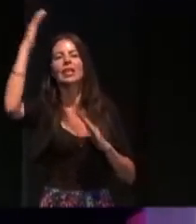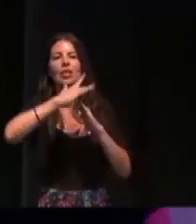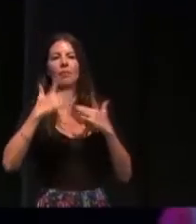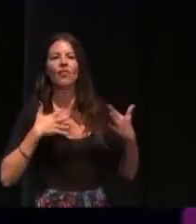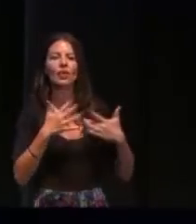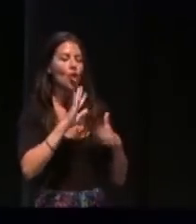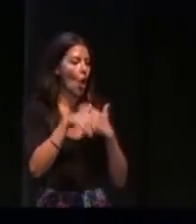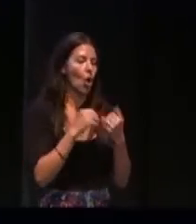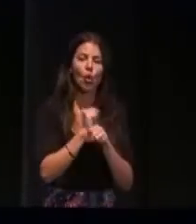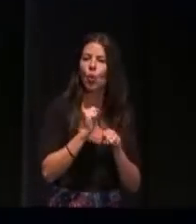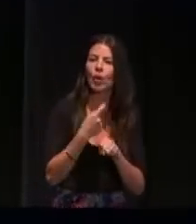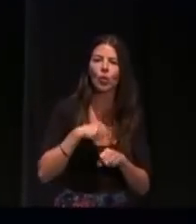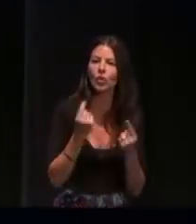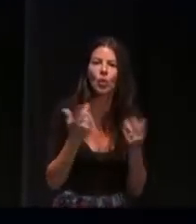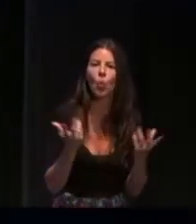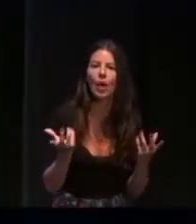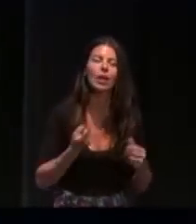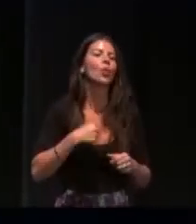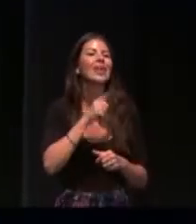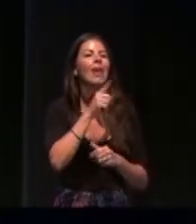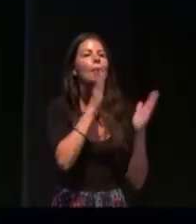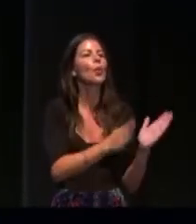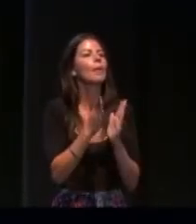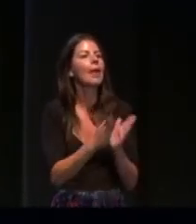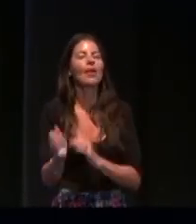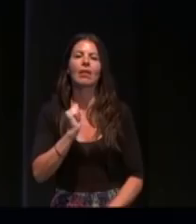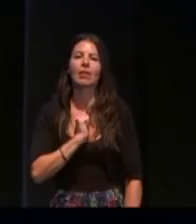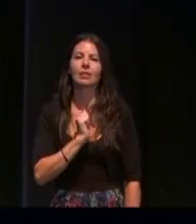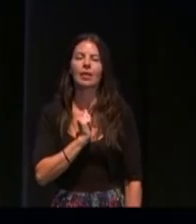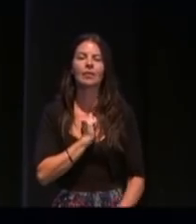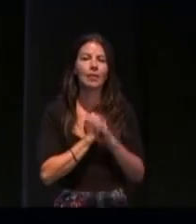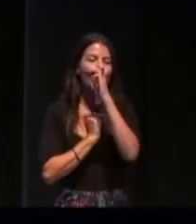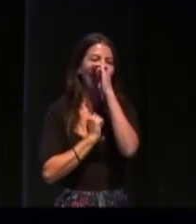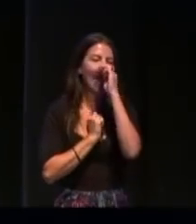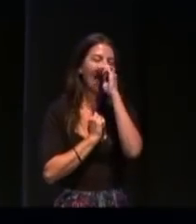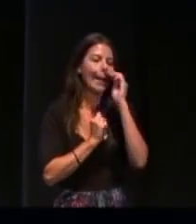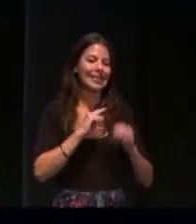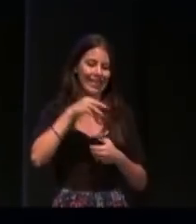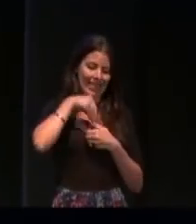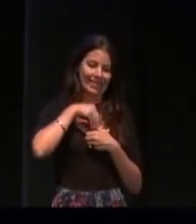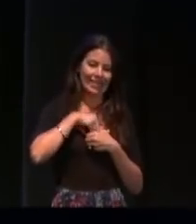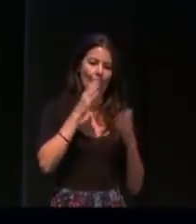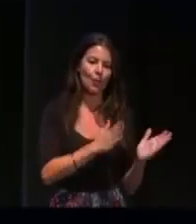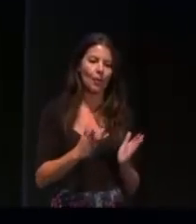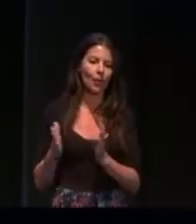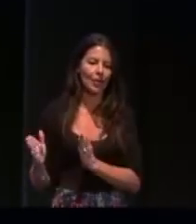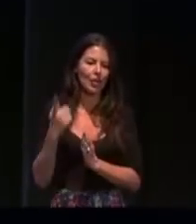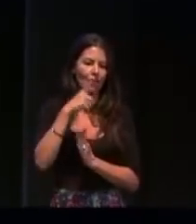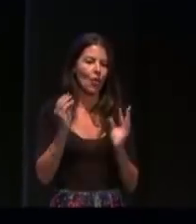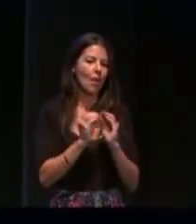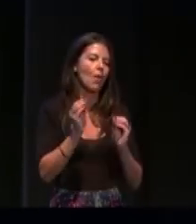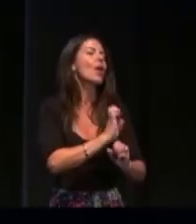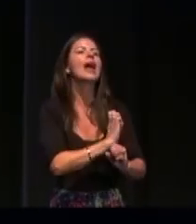So all the work we're doing, what are we doing? We are preparing ourselves. It's an inner preparation for more